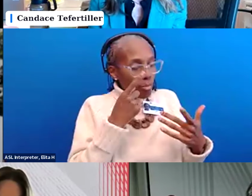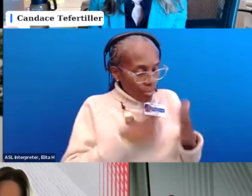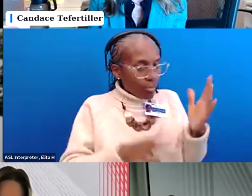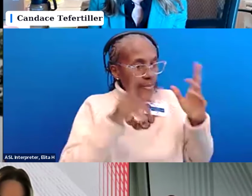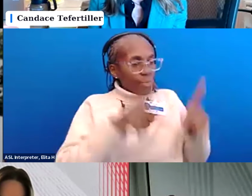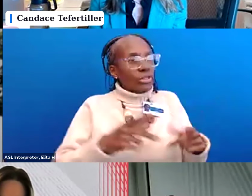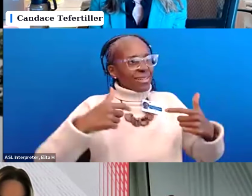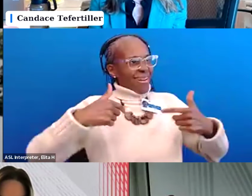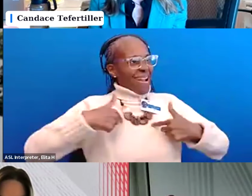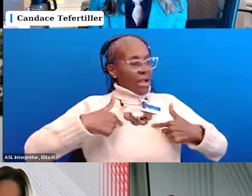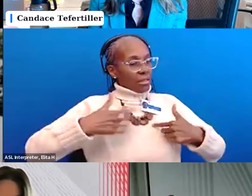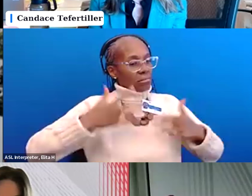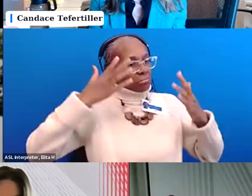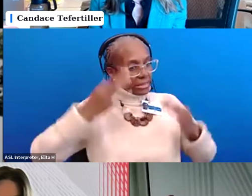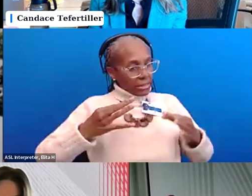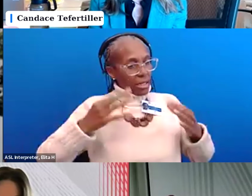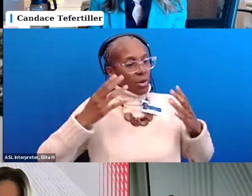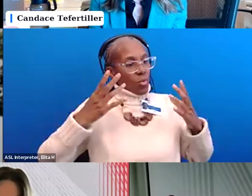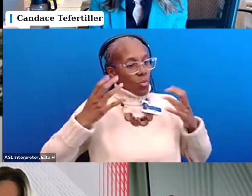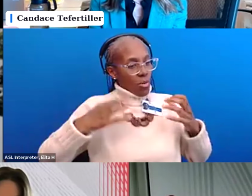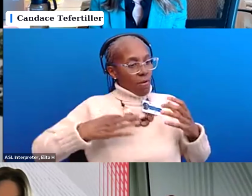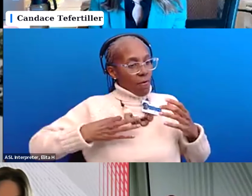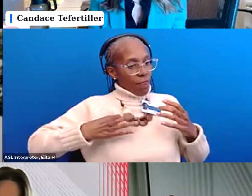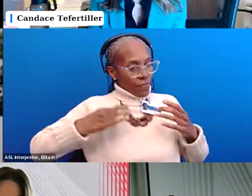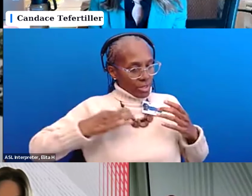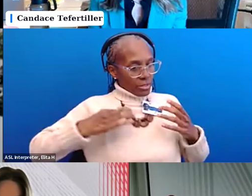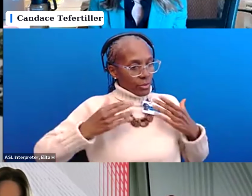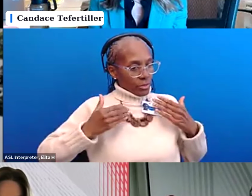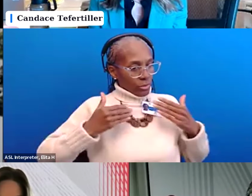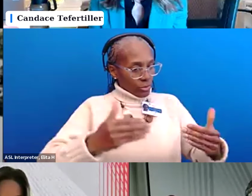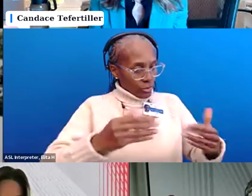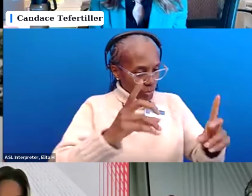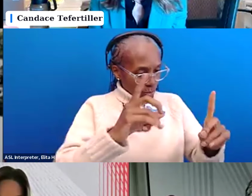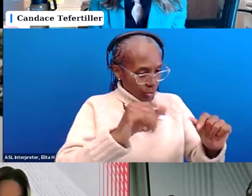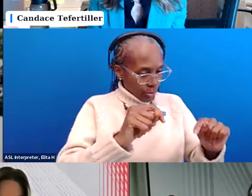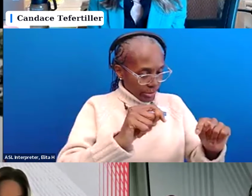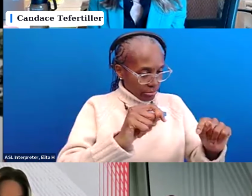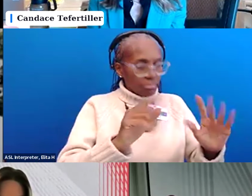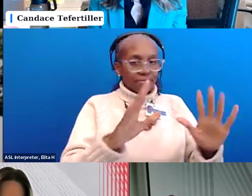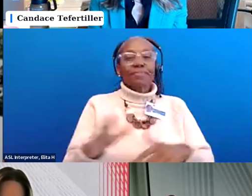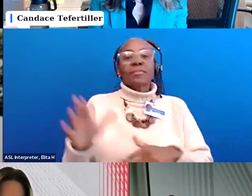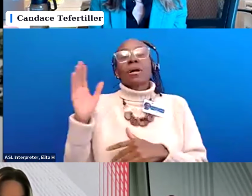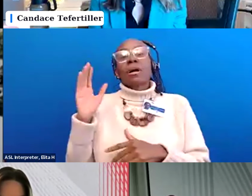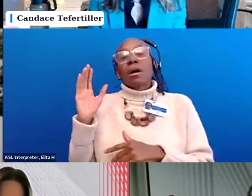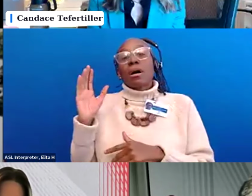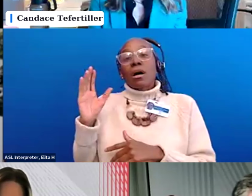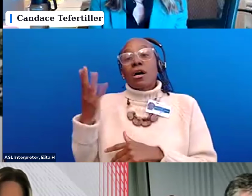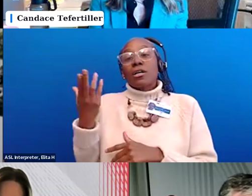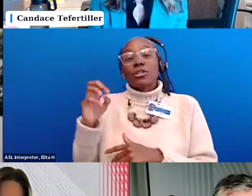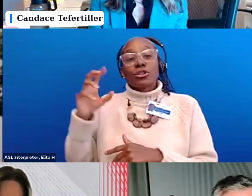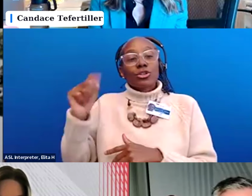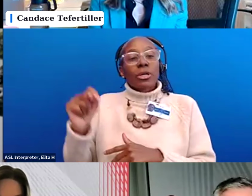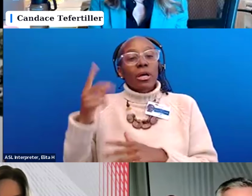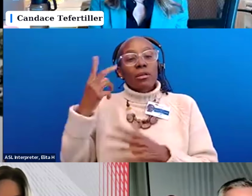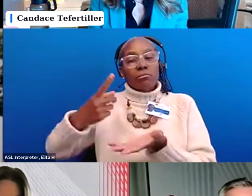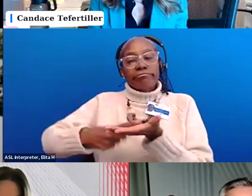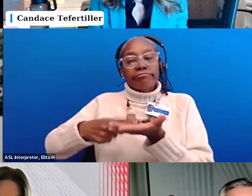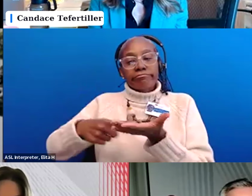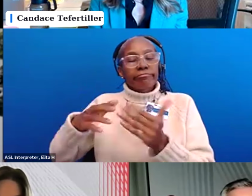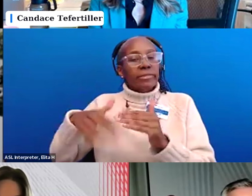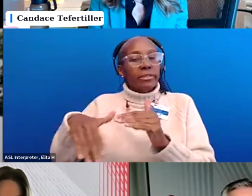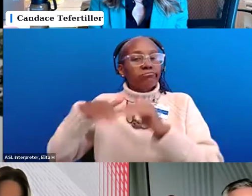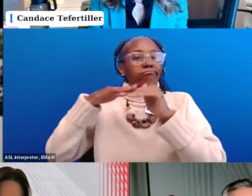to make a movement. Chet, I know you gave a high level takeaways from